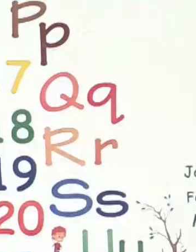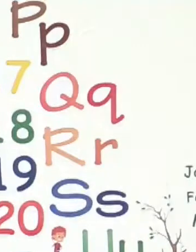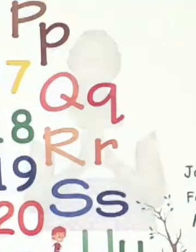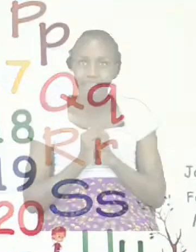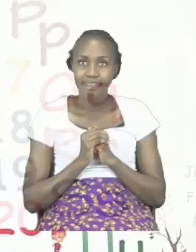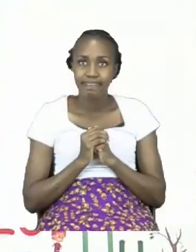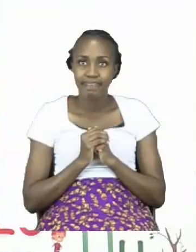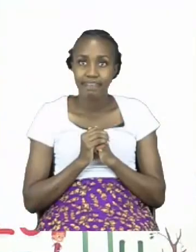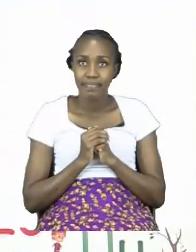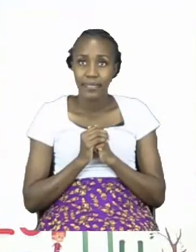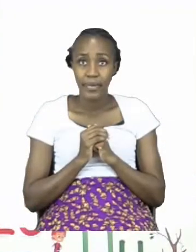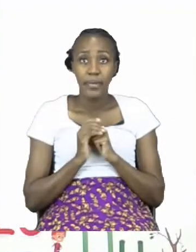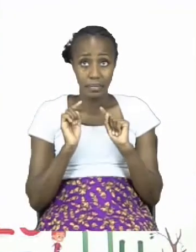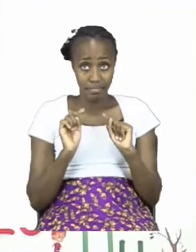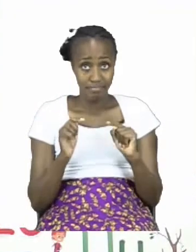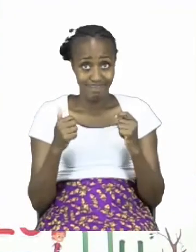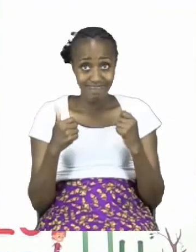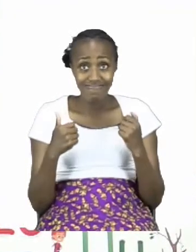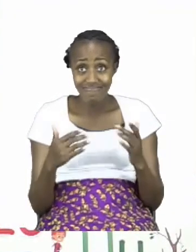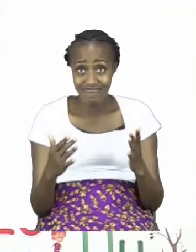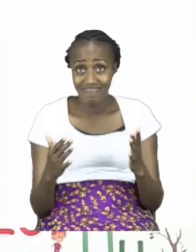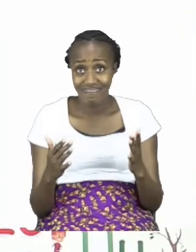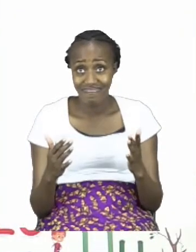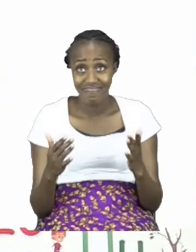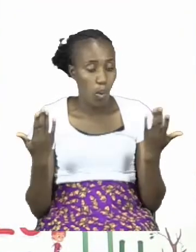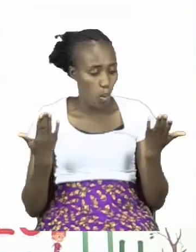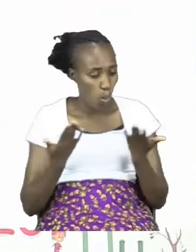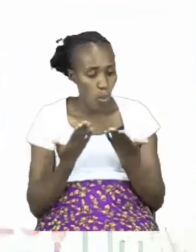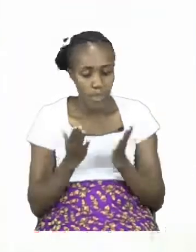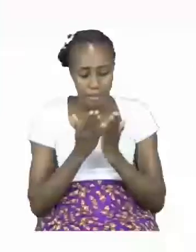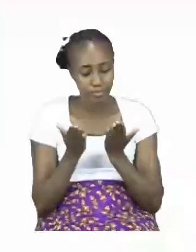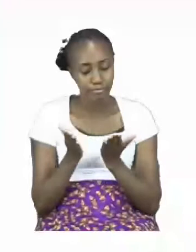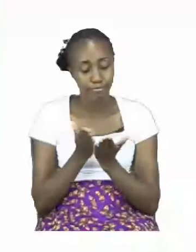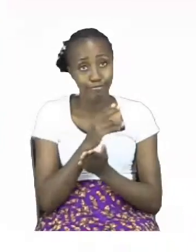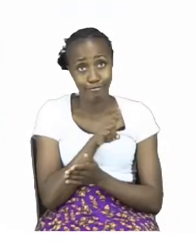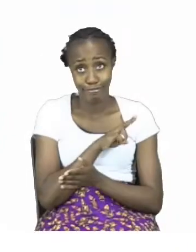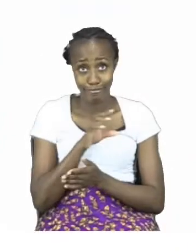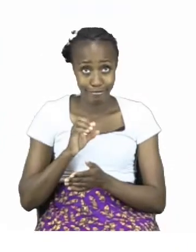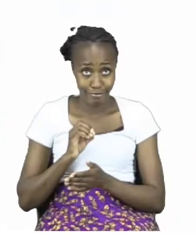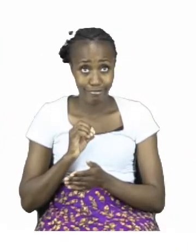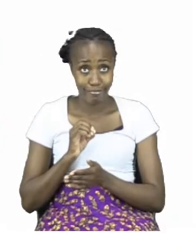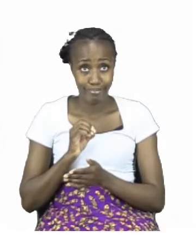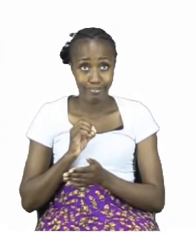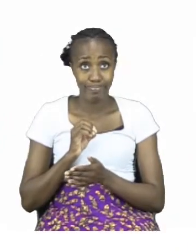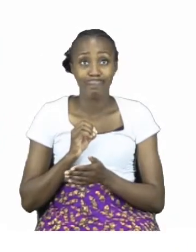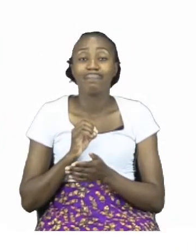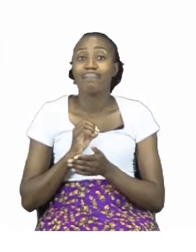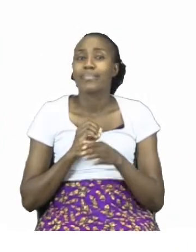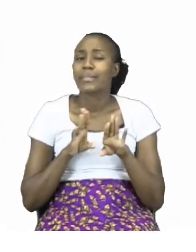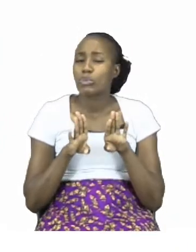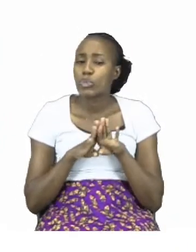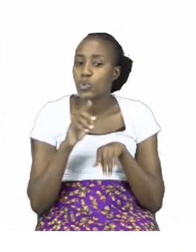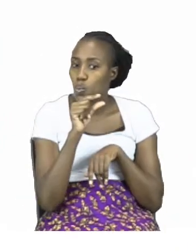Now, boys and girls, let us start our lesson on page 20. On page 20, we are going to be doing our